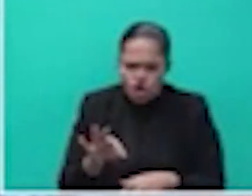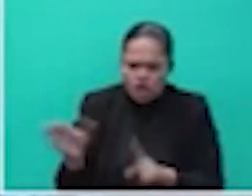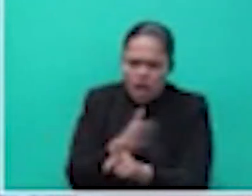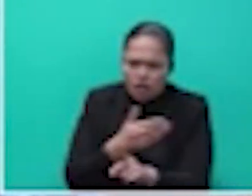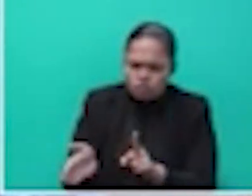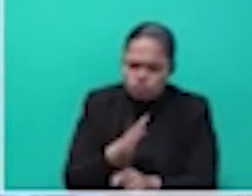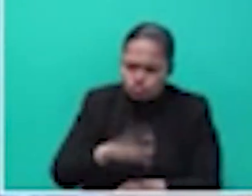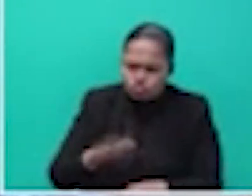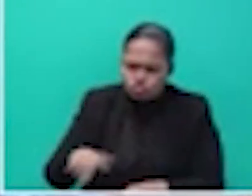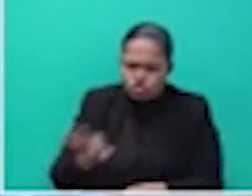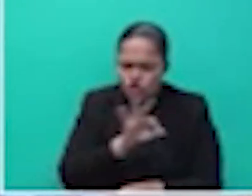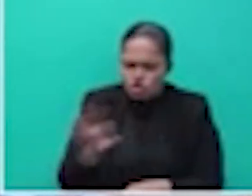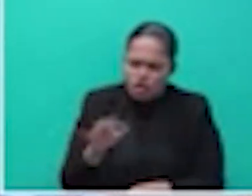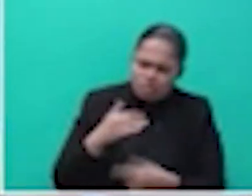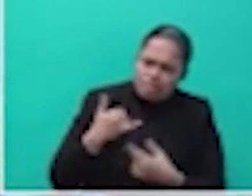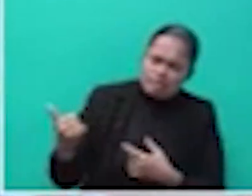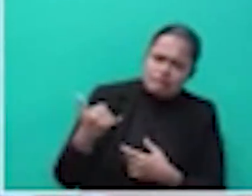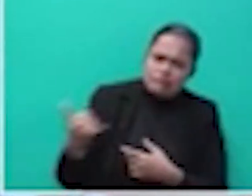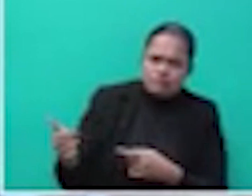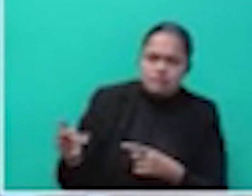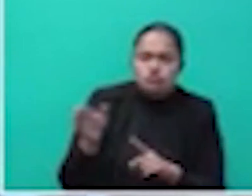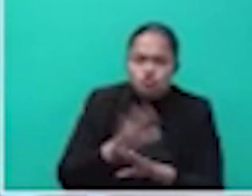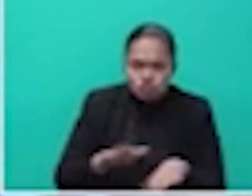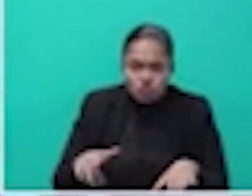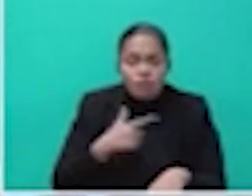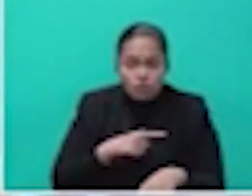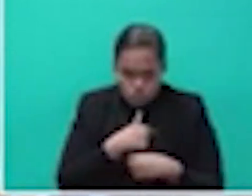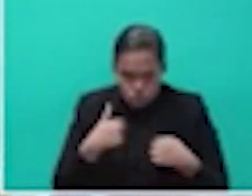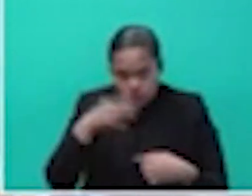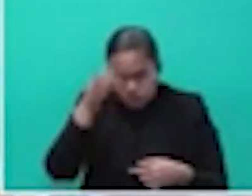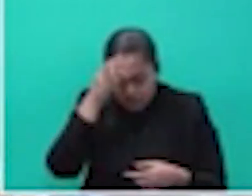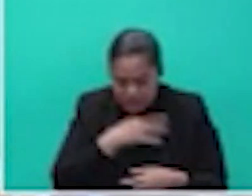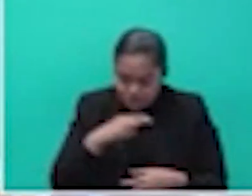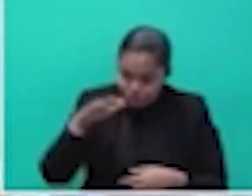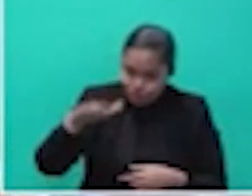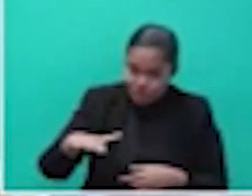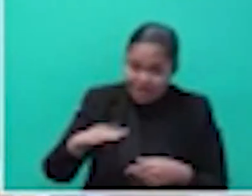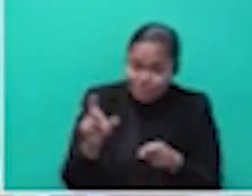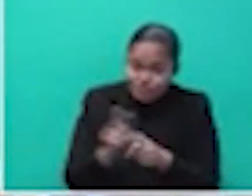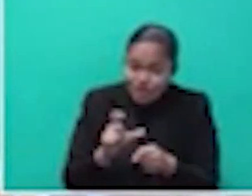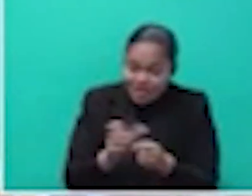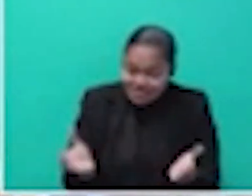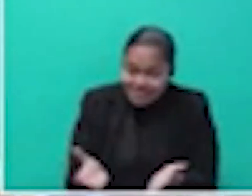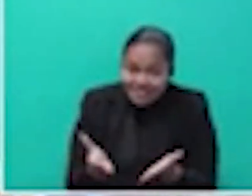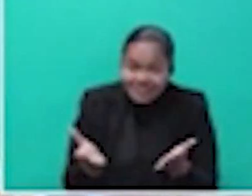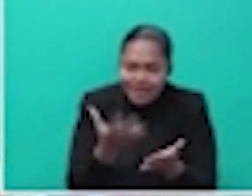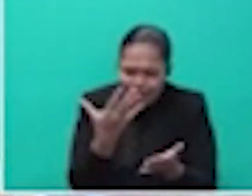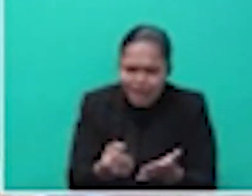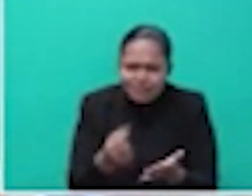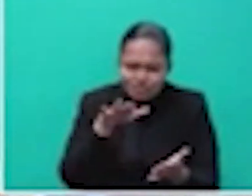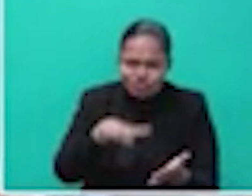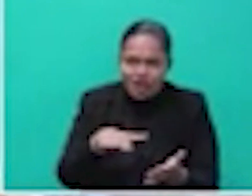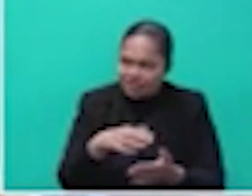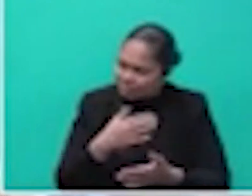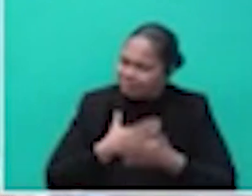can realize the full potential of their being created. Because we believe that when every child is created, there is a future that is there for that particular